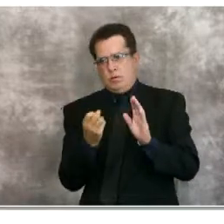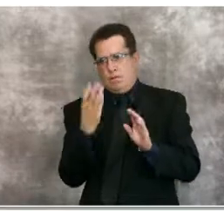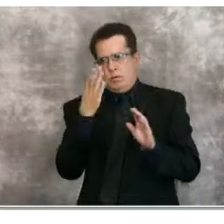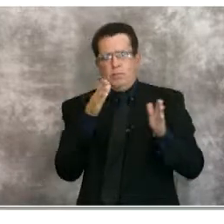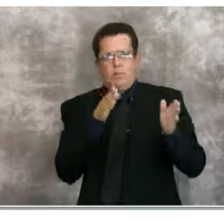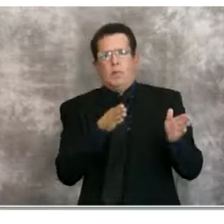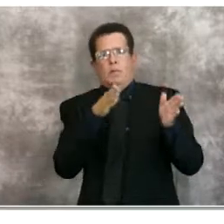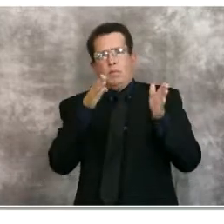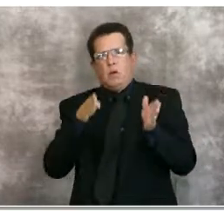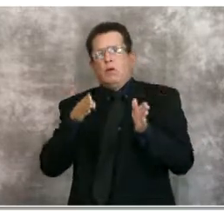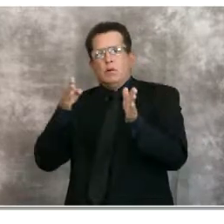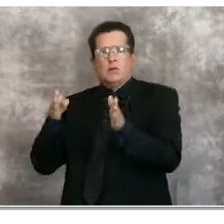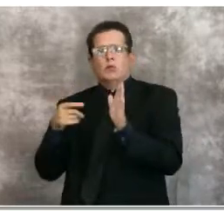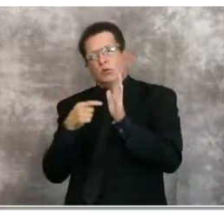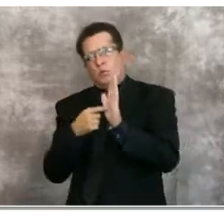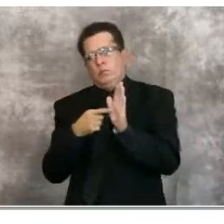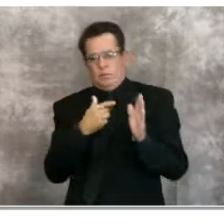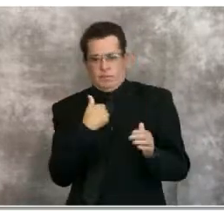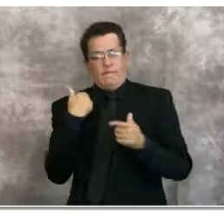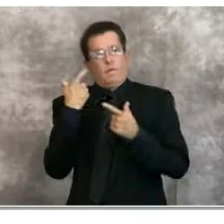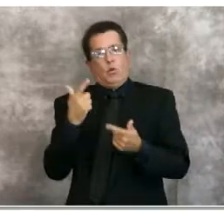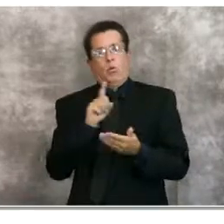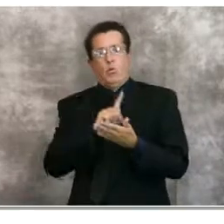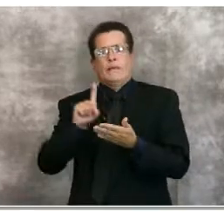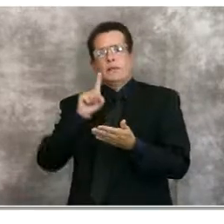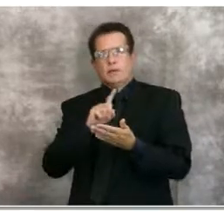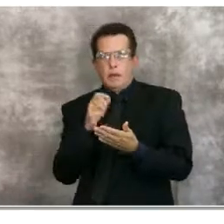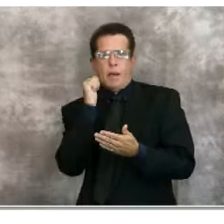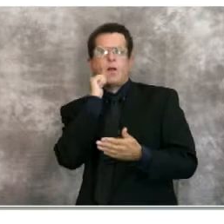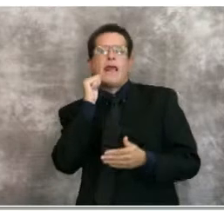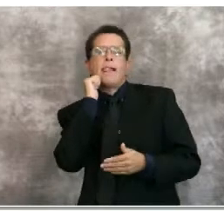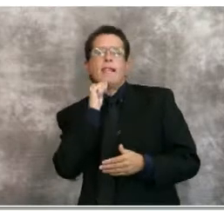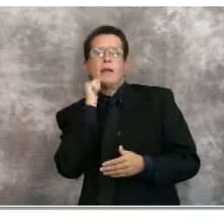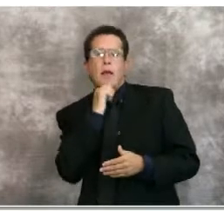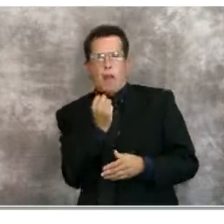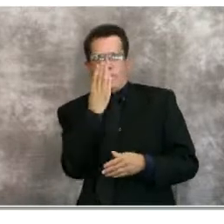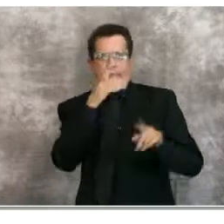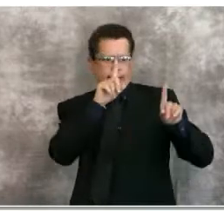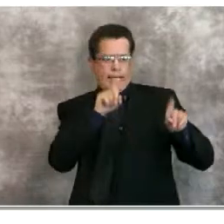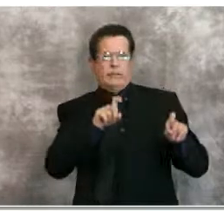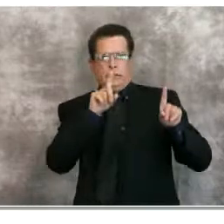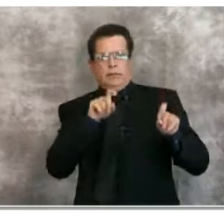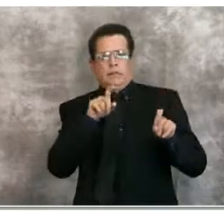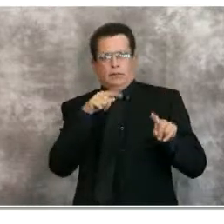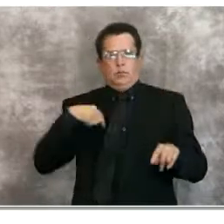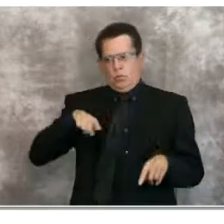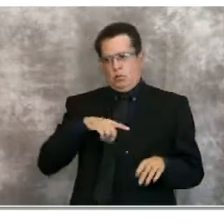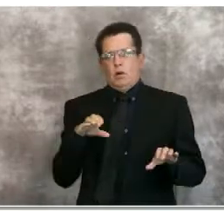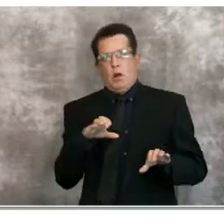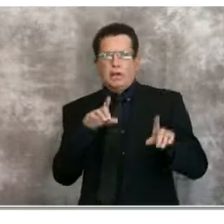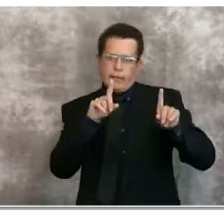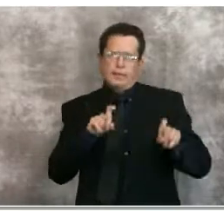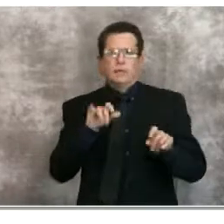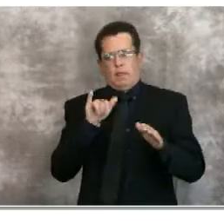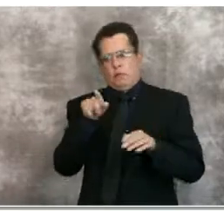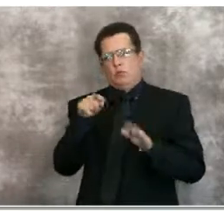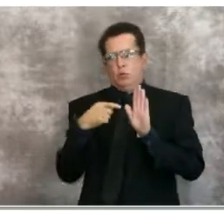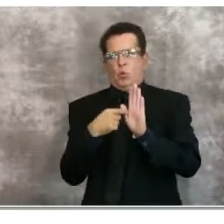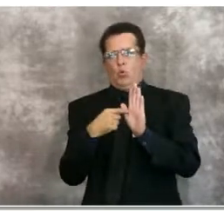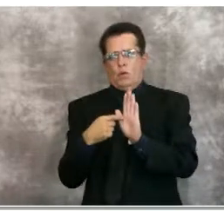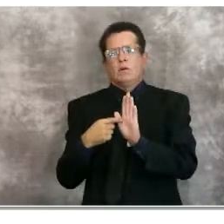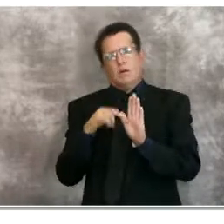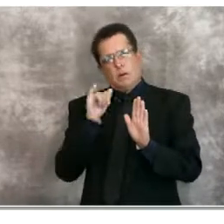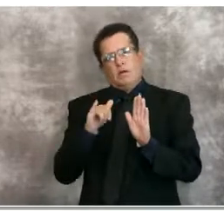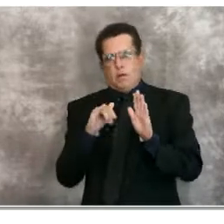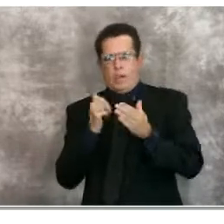almost several weeks the daily number of tests. So that supports the